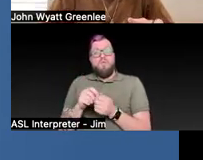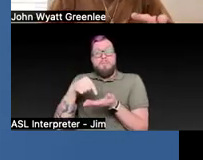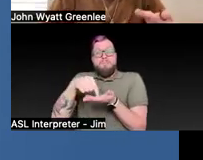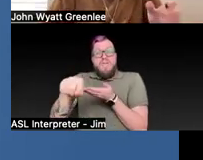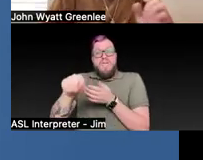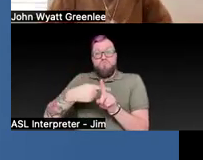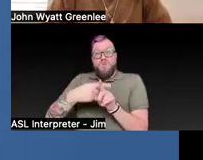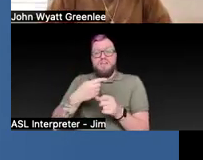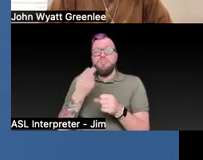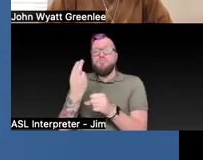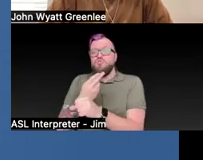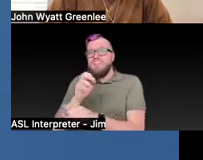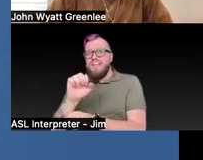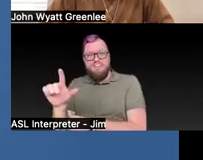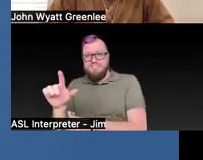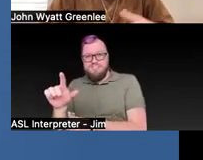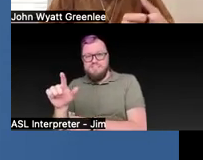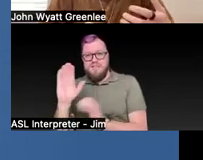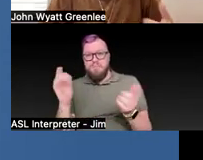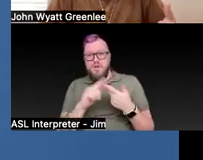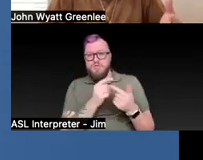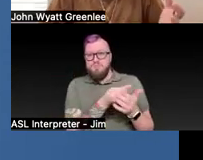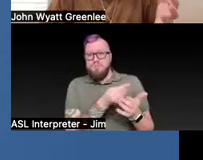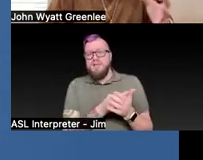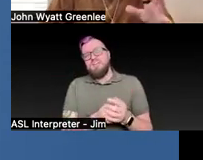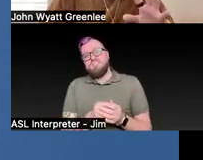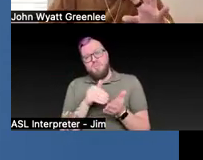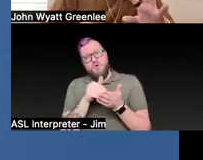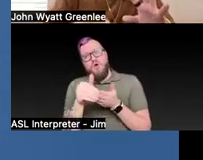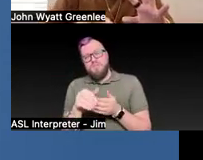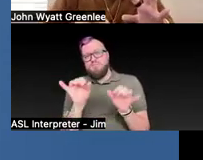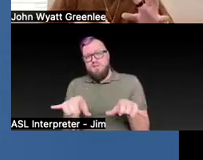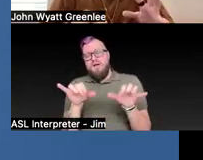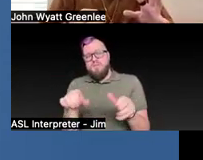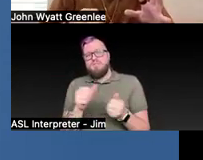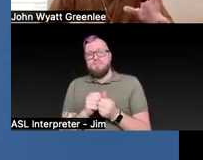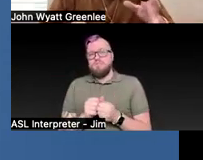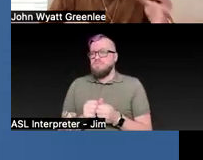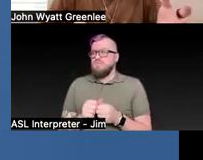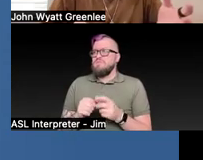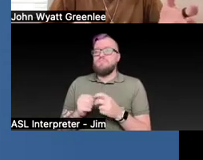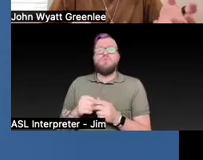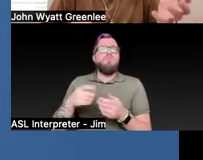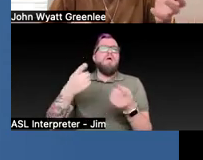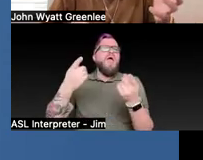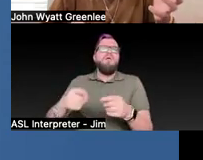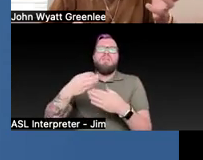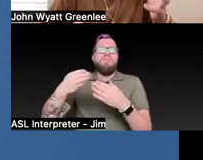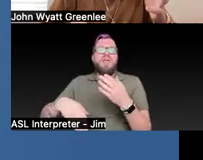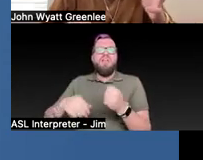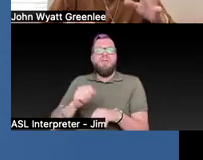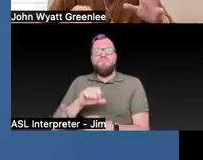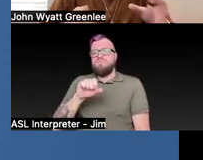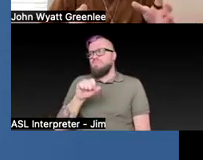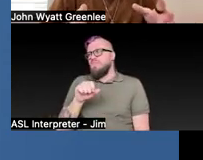money. And to give you a sense of numbers, so at the end of the 11th century or